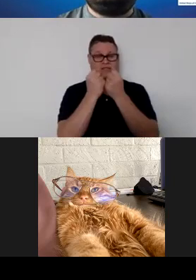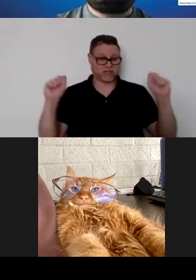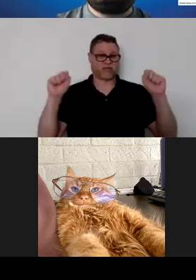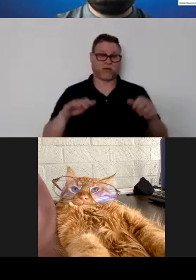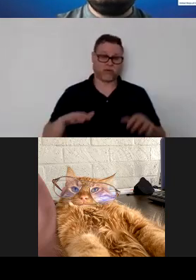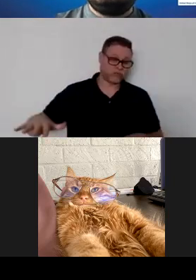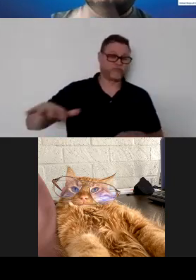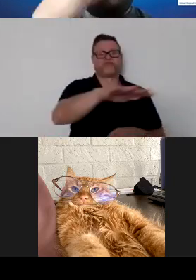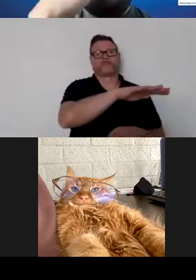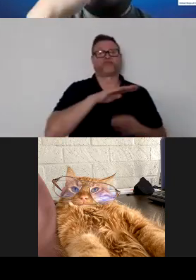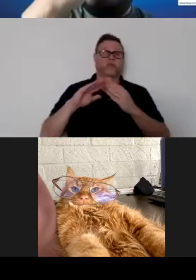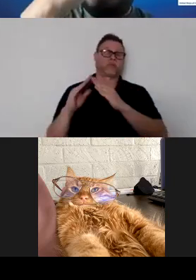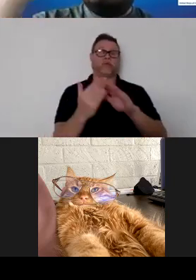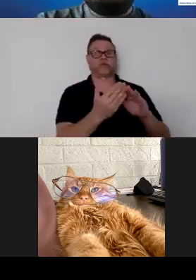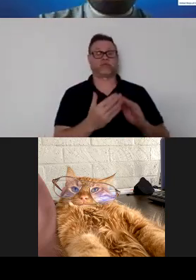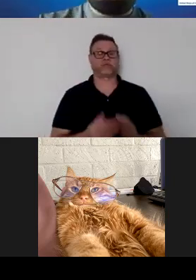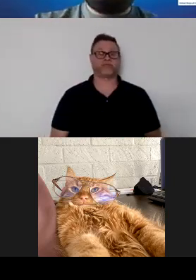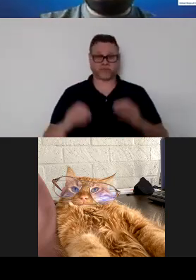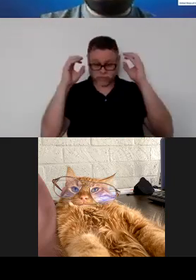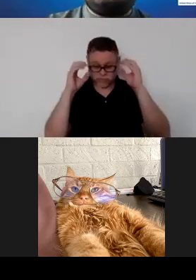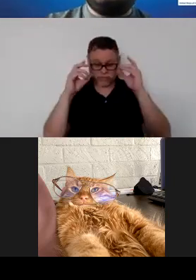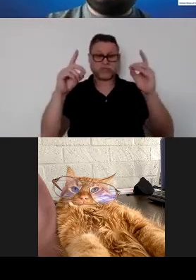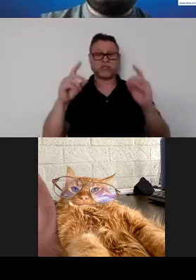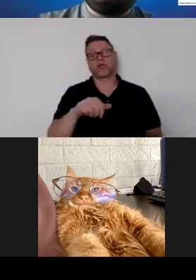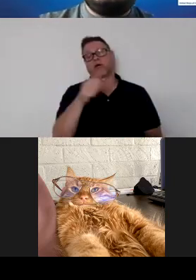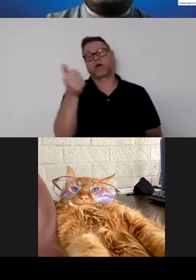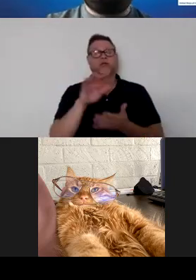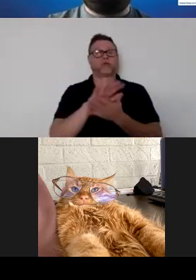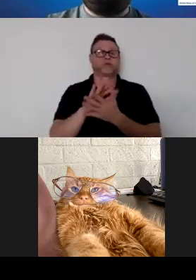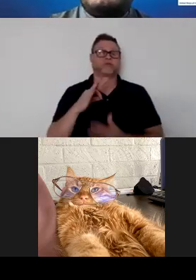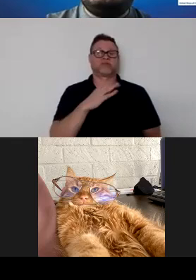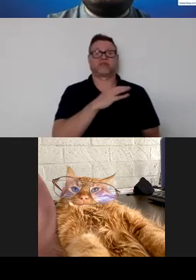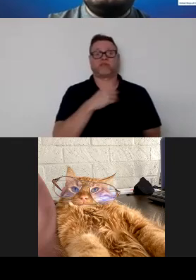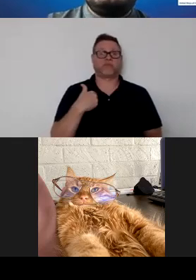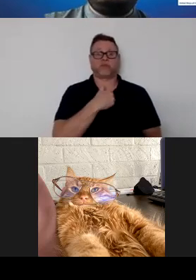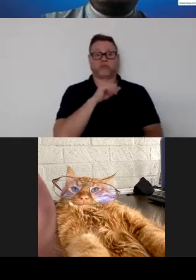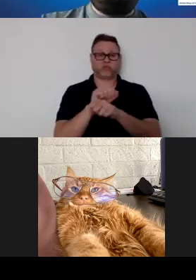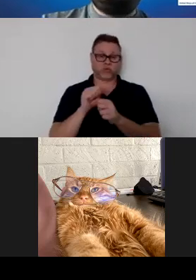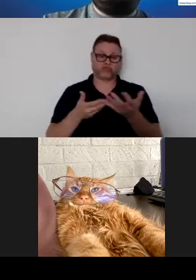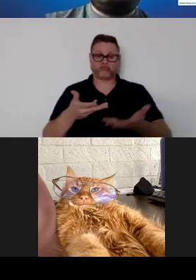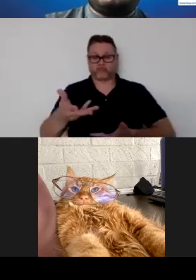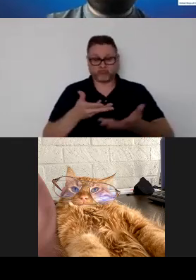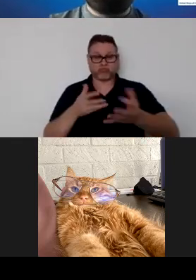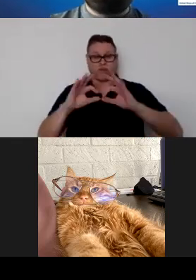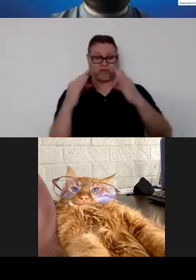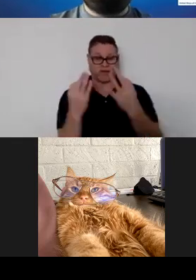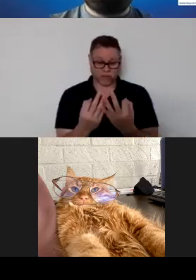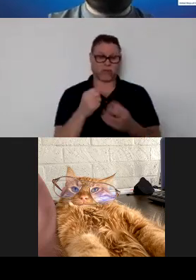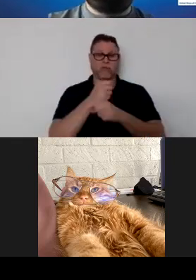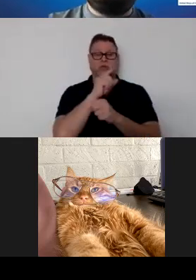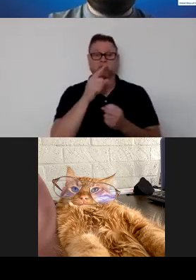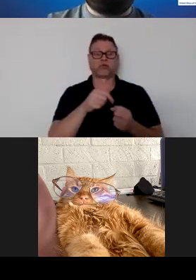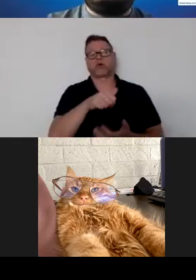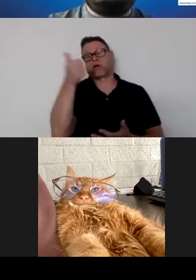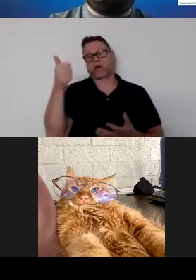community. As educators and other school staff work with community members and families, they can make sure that additional services